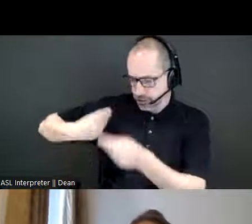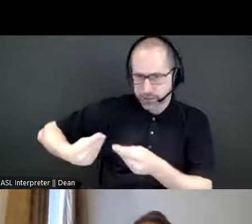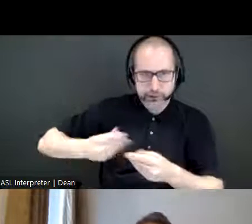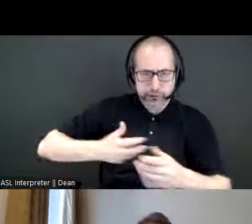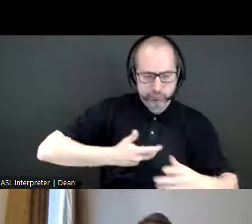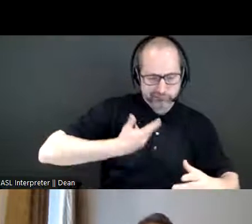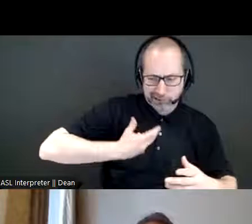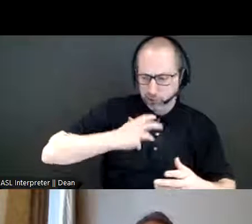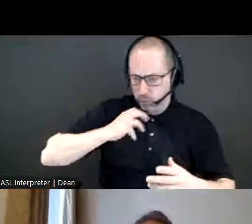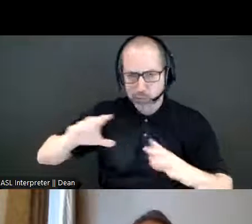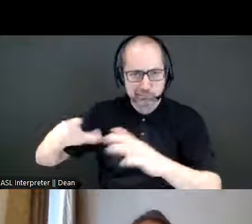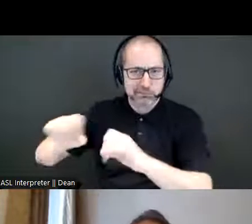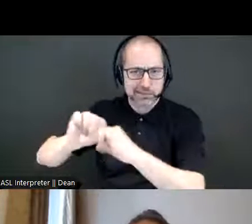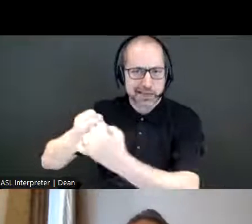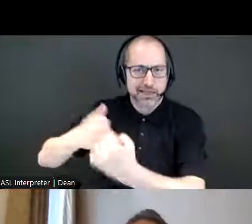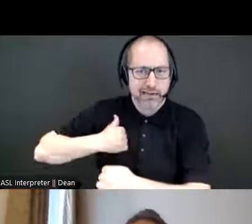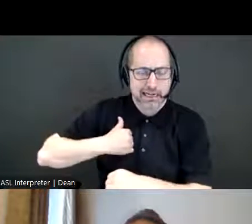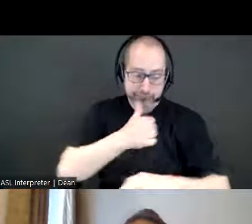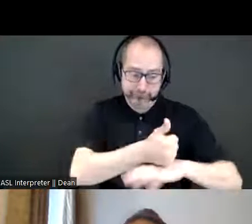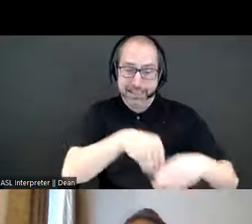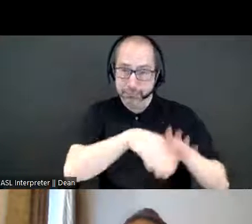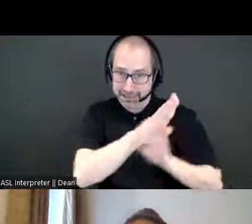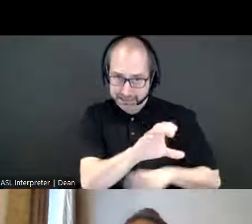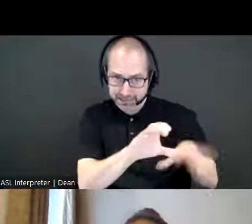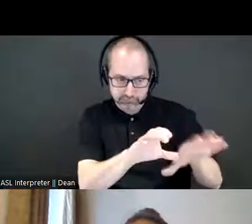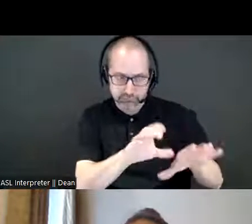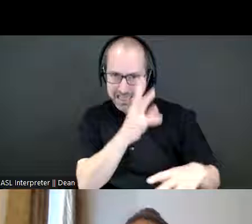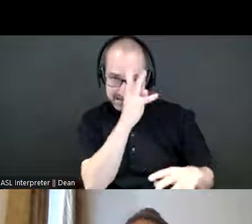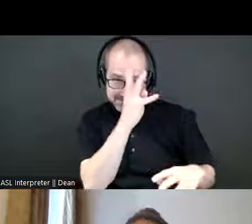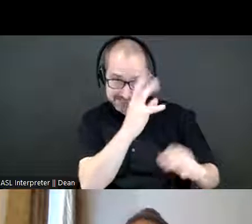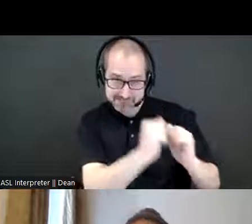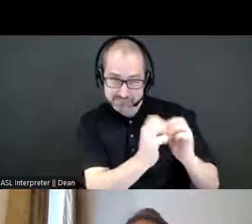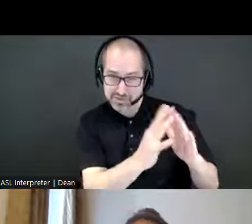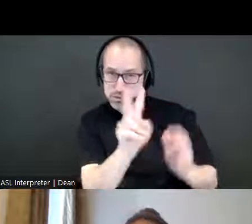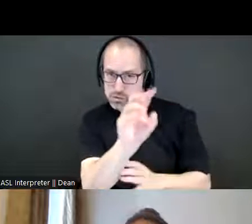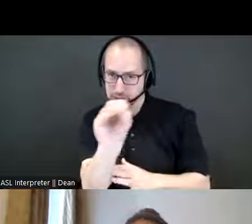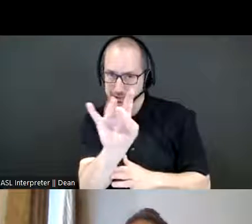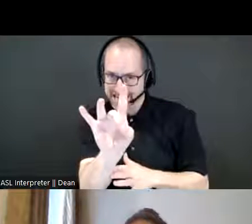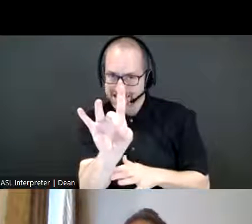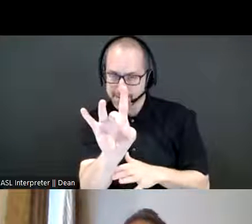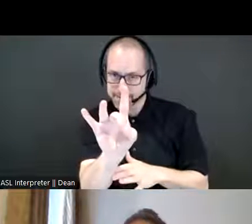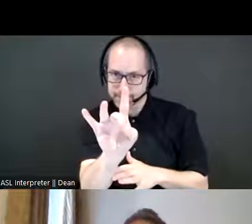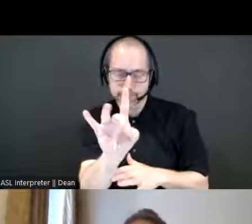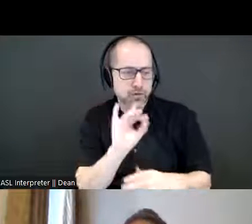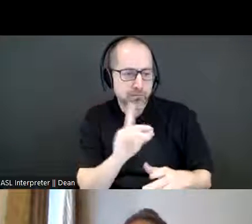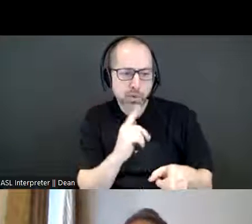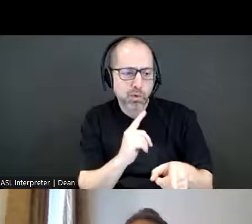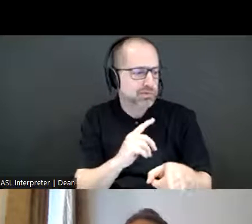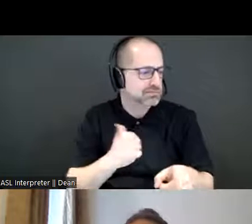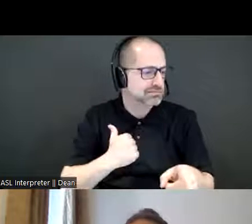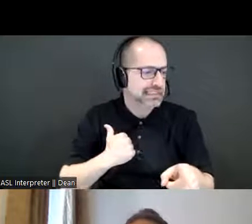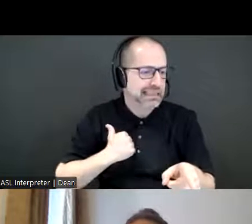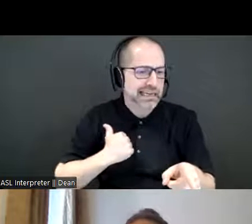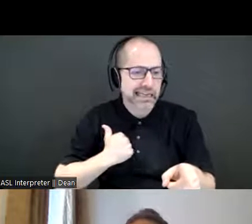Canada, based out of British Columbia, was created in 2008 to assist Canadians in the building